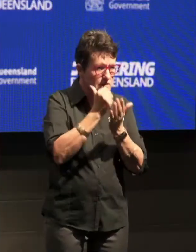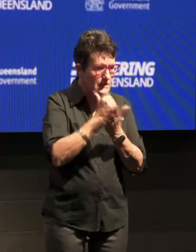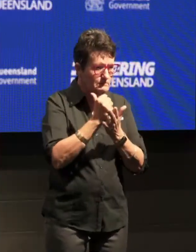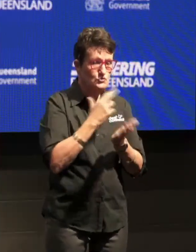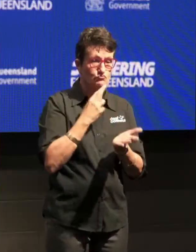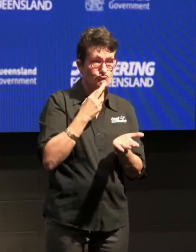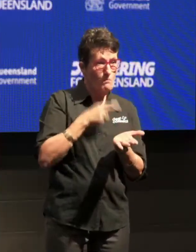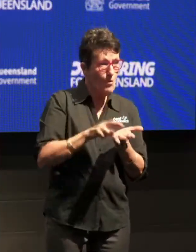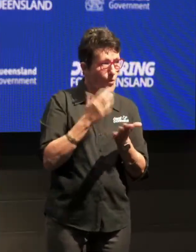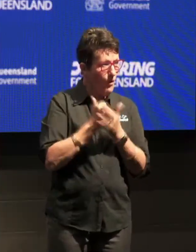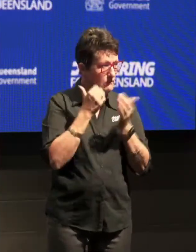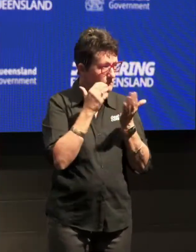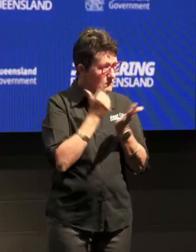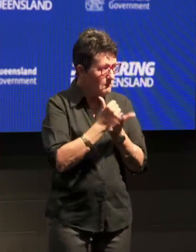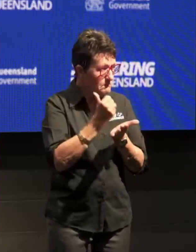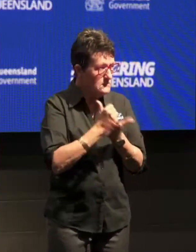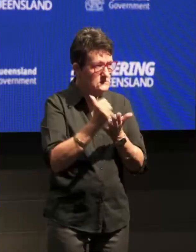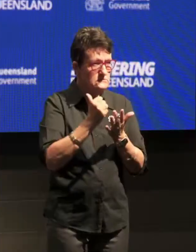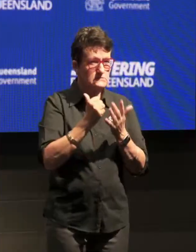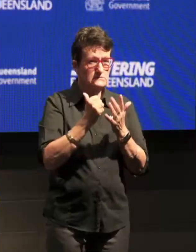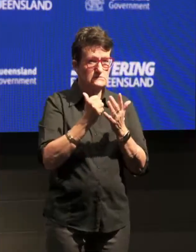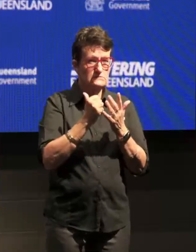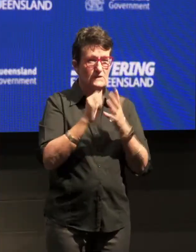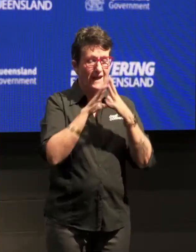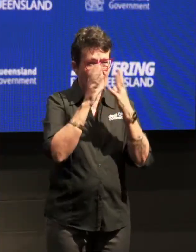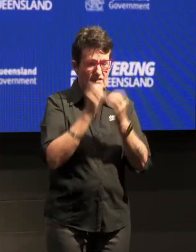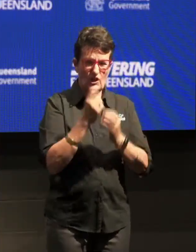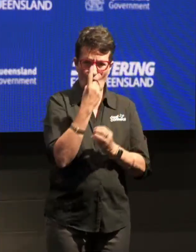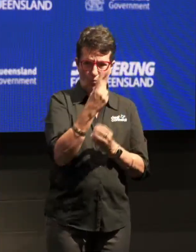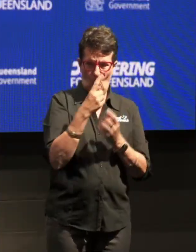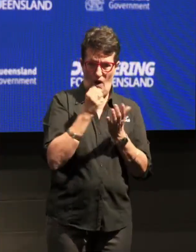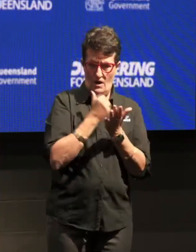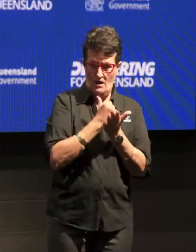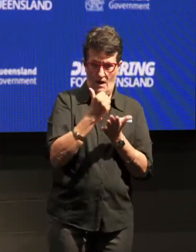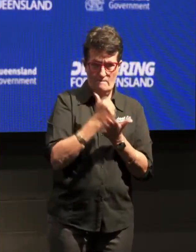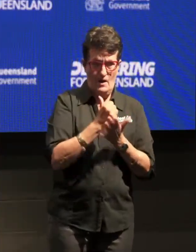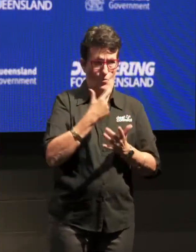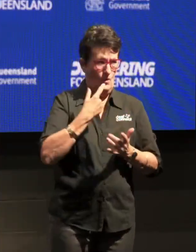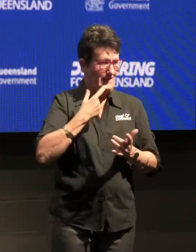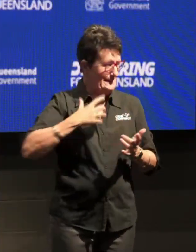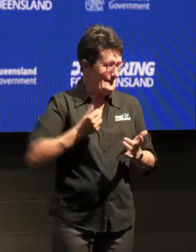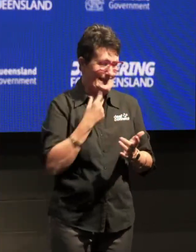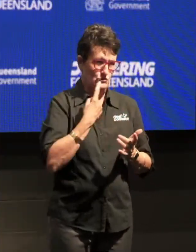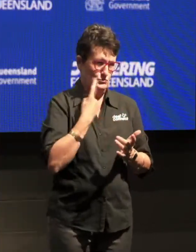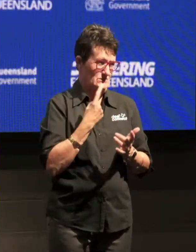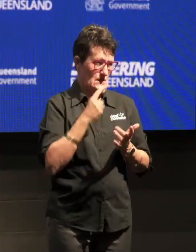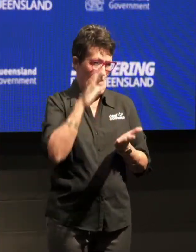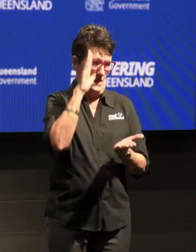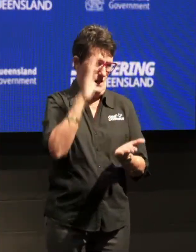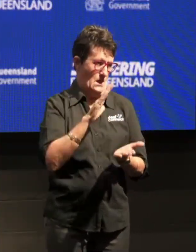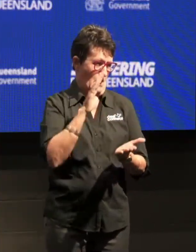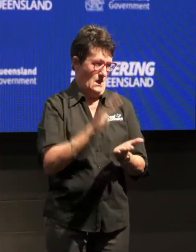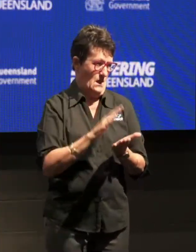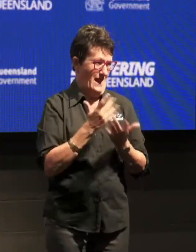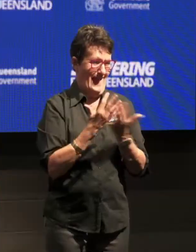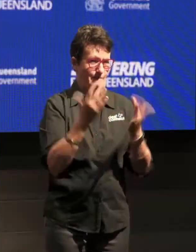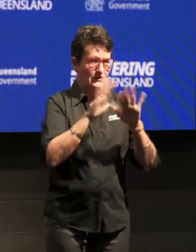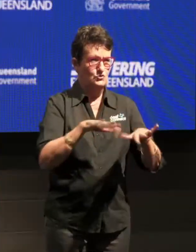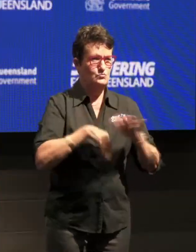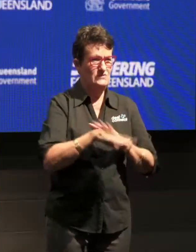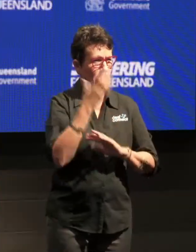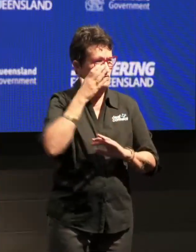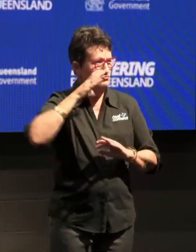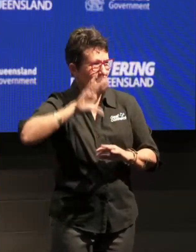on them, and that we do everything we can. And one of the numbers that we've got to see come down is the number of kids in residential